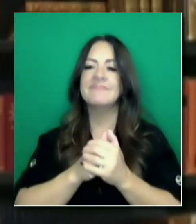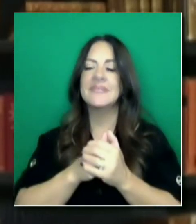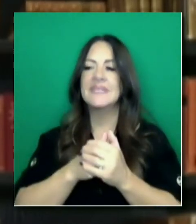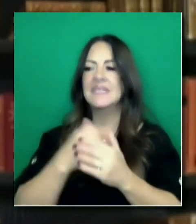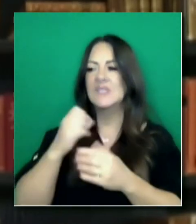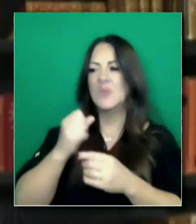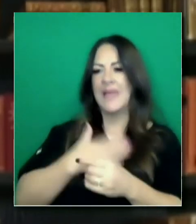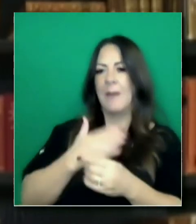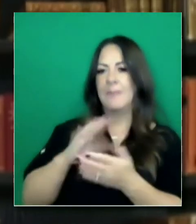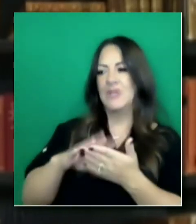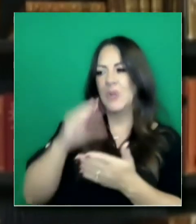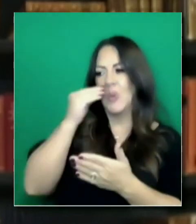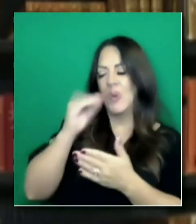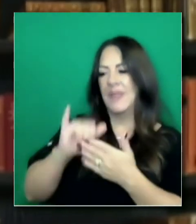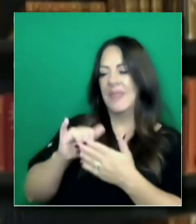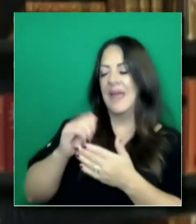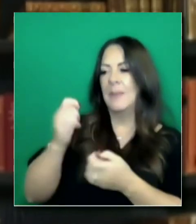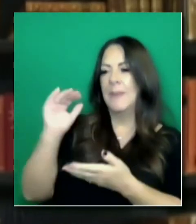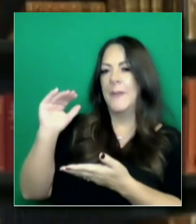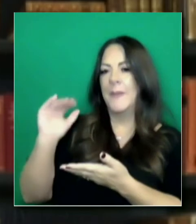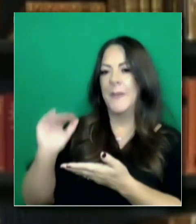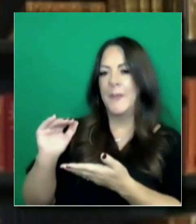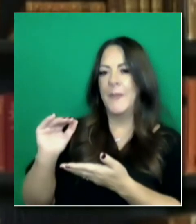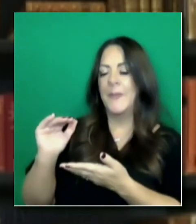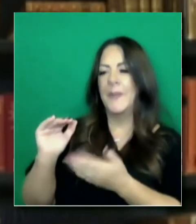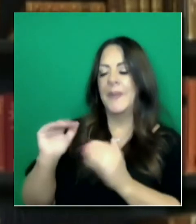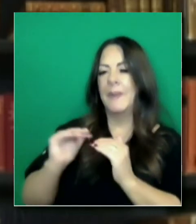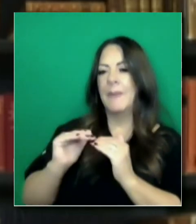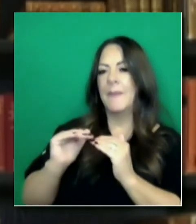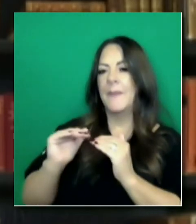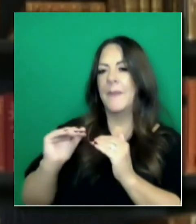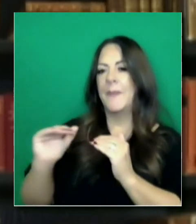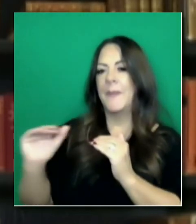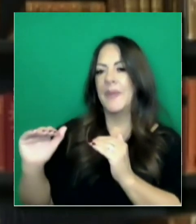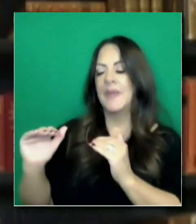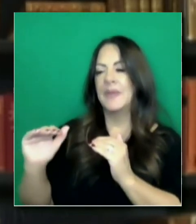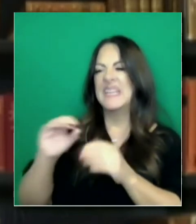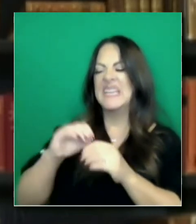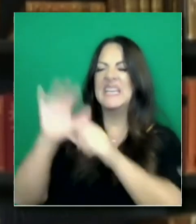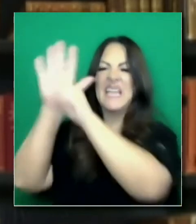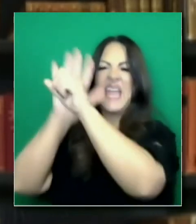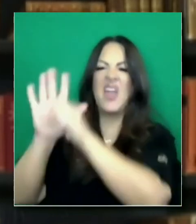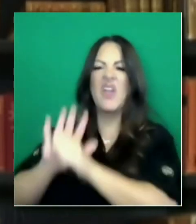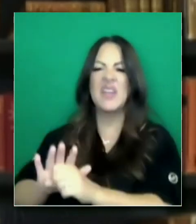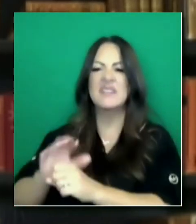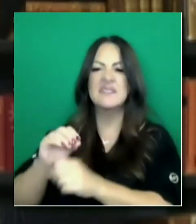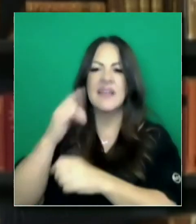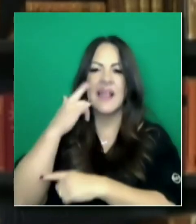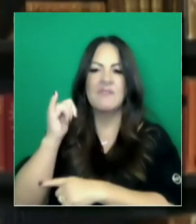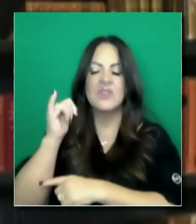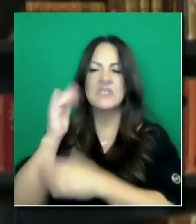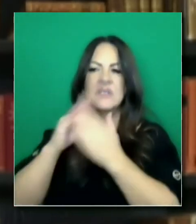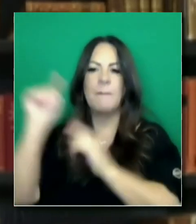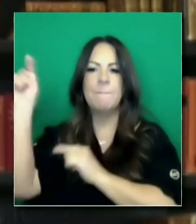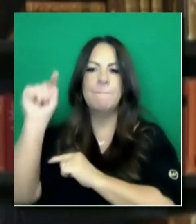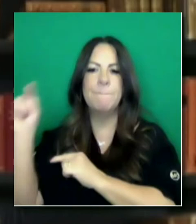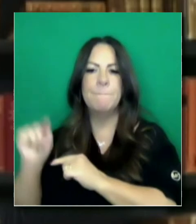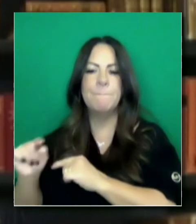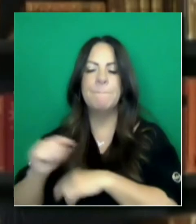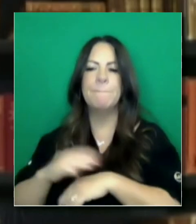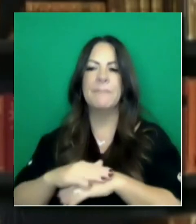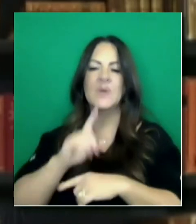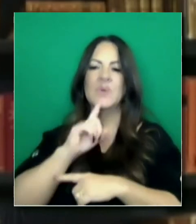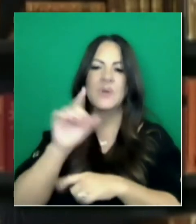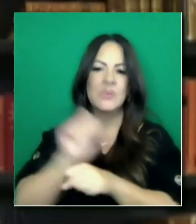early signs that we may be plateauing in many parts of the state. Very, very sober reality in